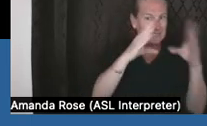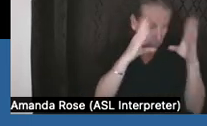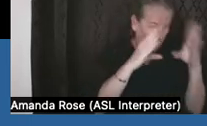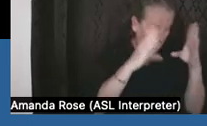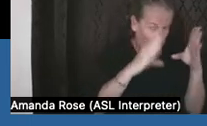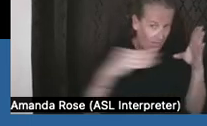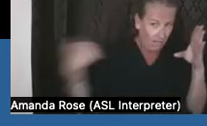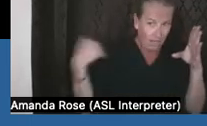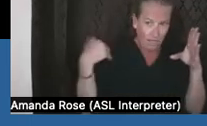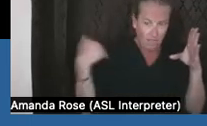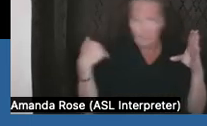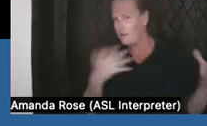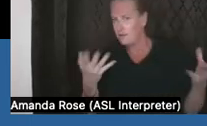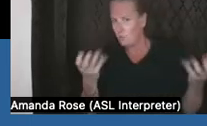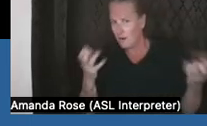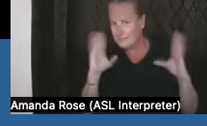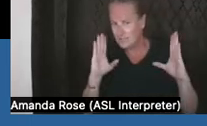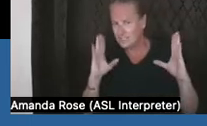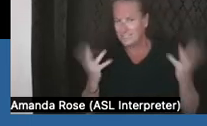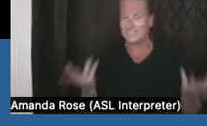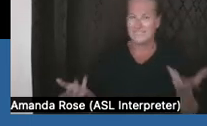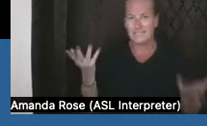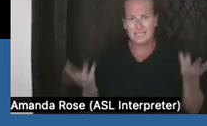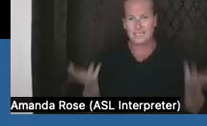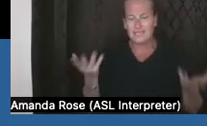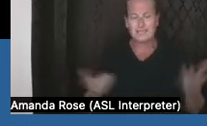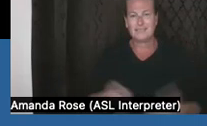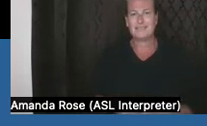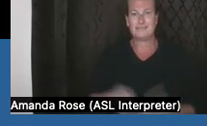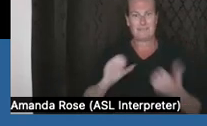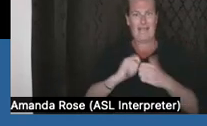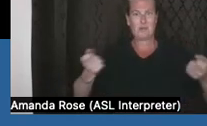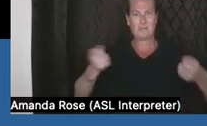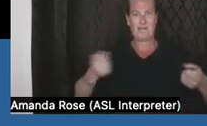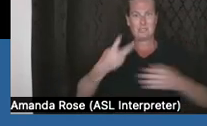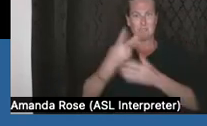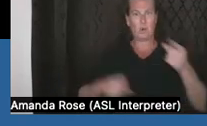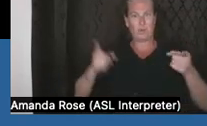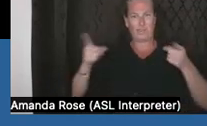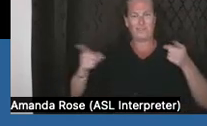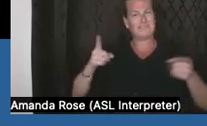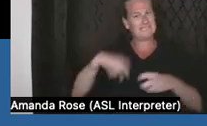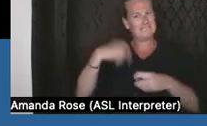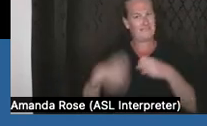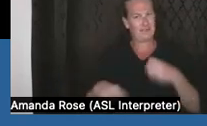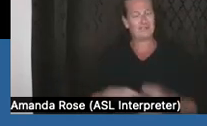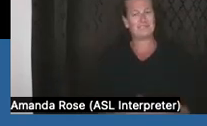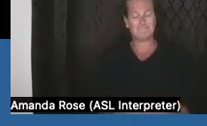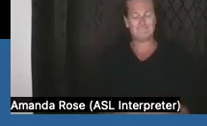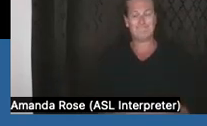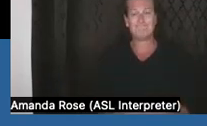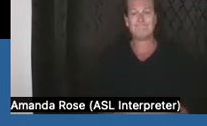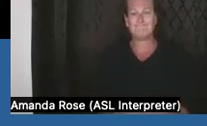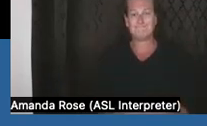in looking for attention. So it's like, oh, how do you manage both? Yeah, that is difficult. Jealous. I'll